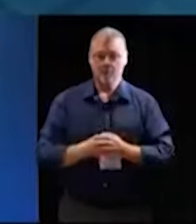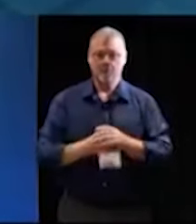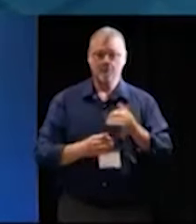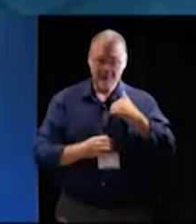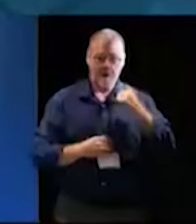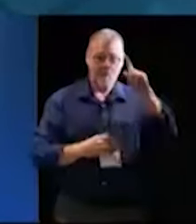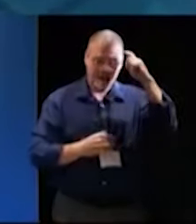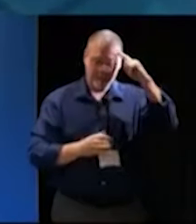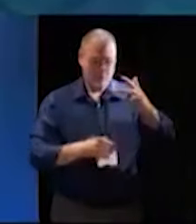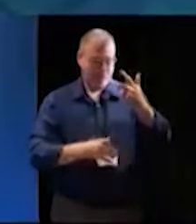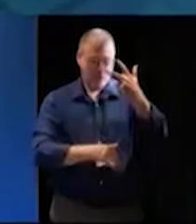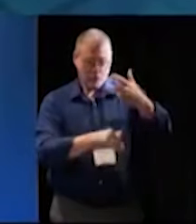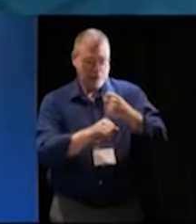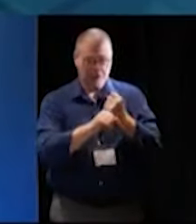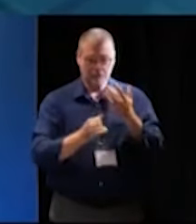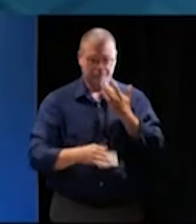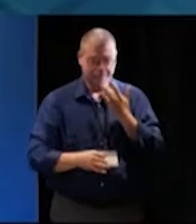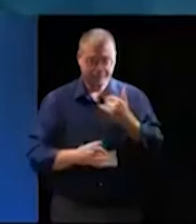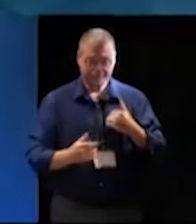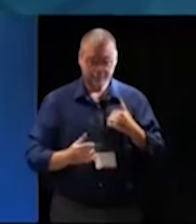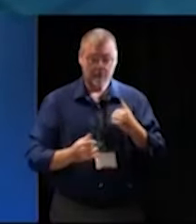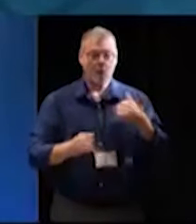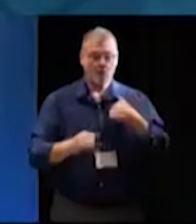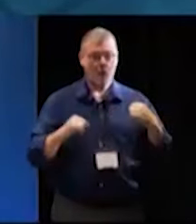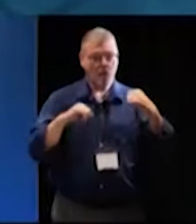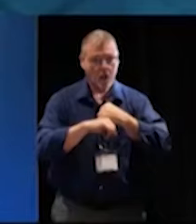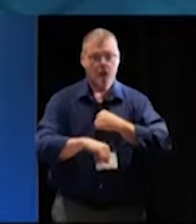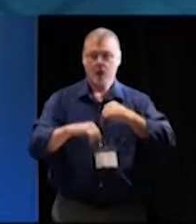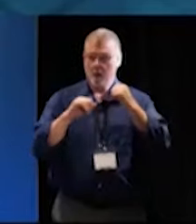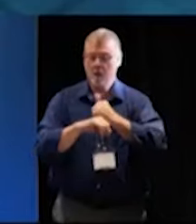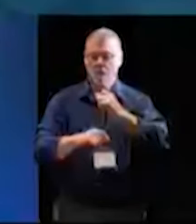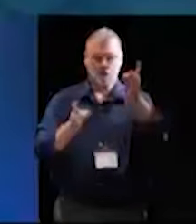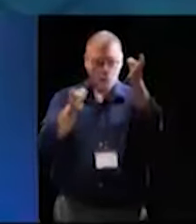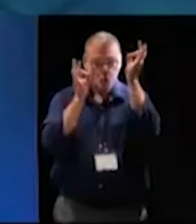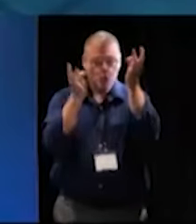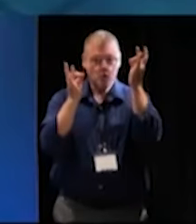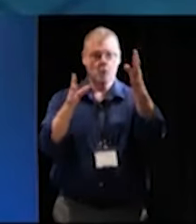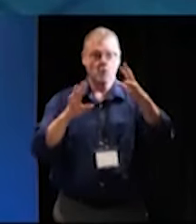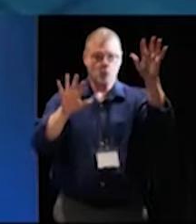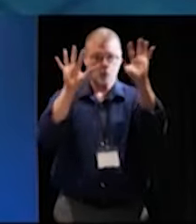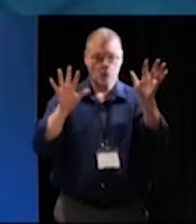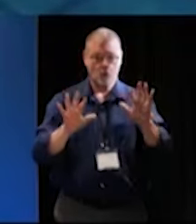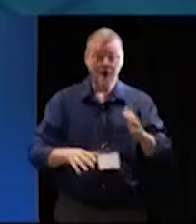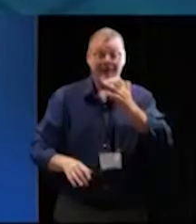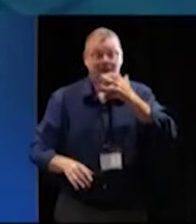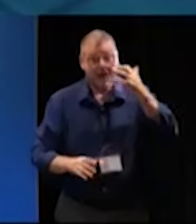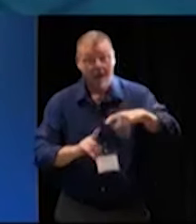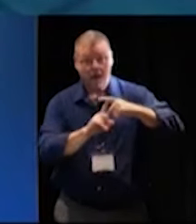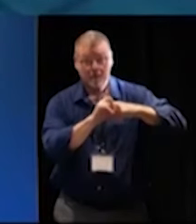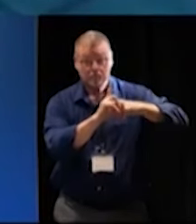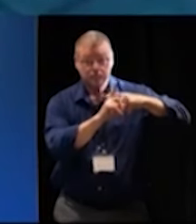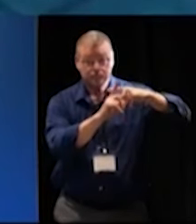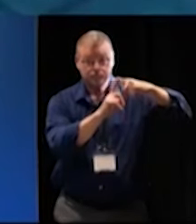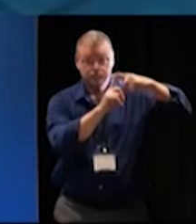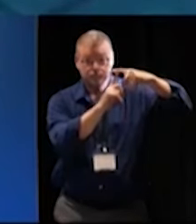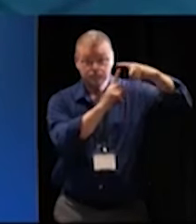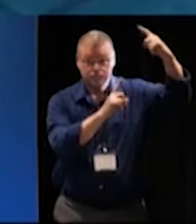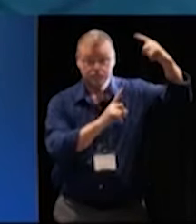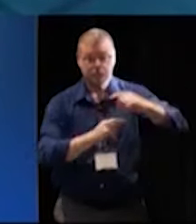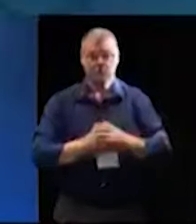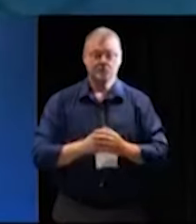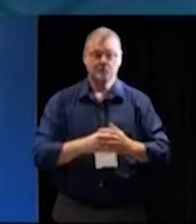just 3 years. We have been battered with some of the most extreme weather events in our history. The hottest temperatures,